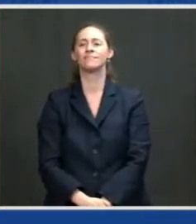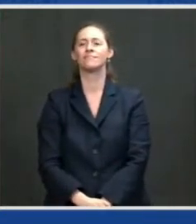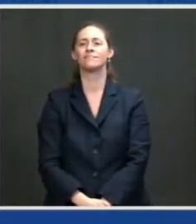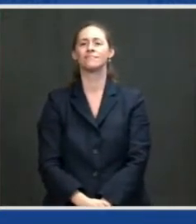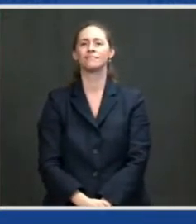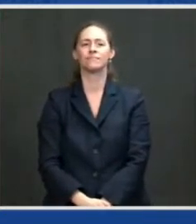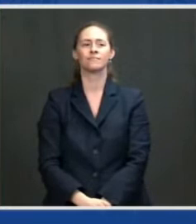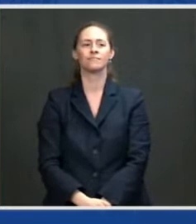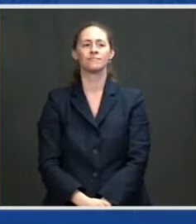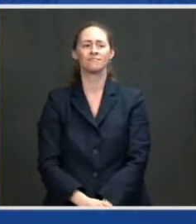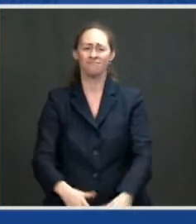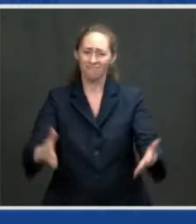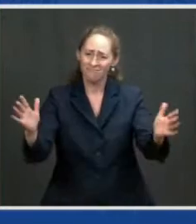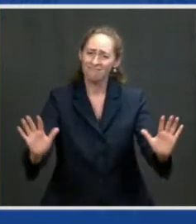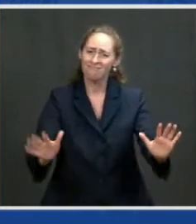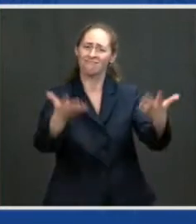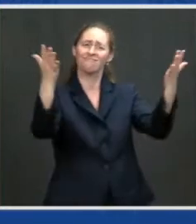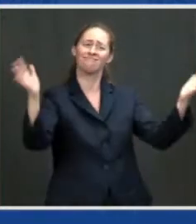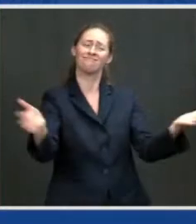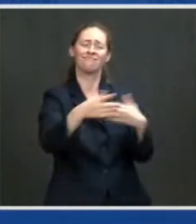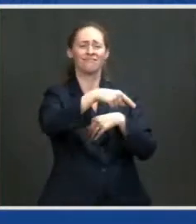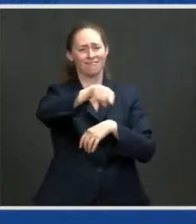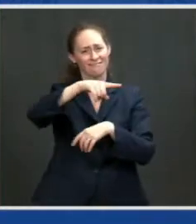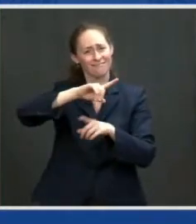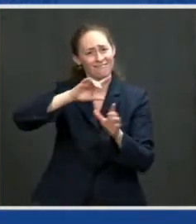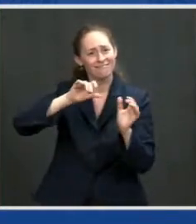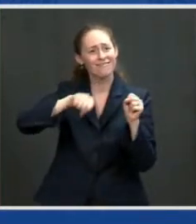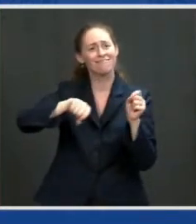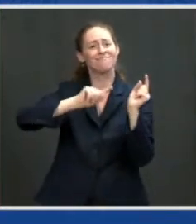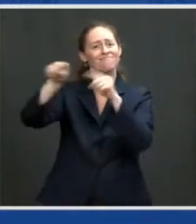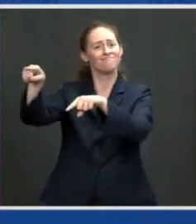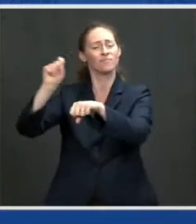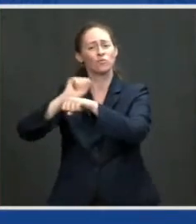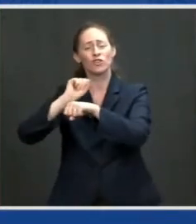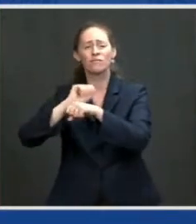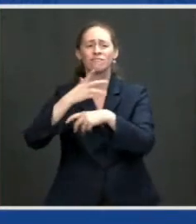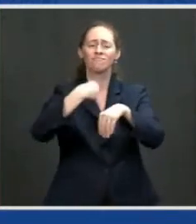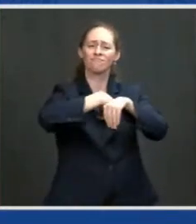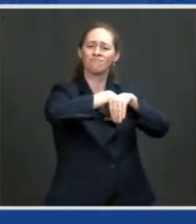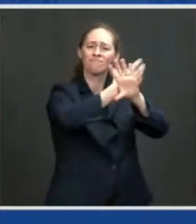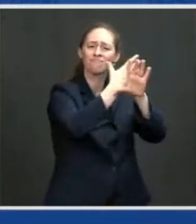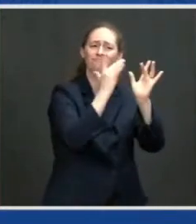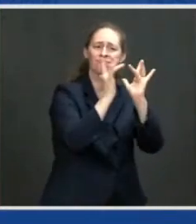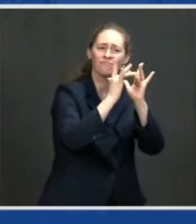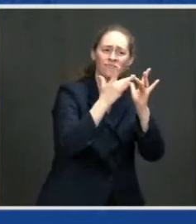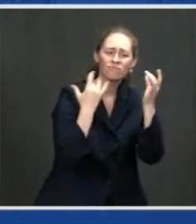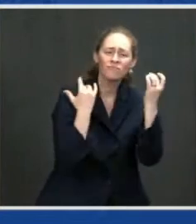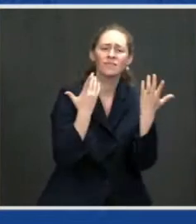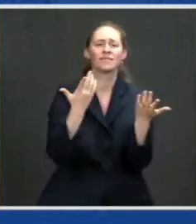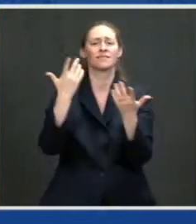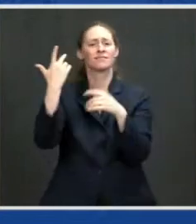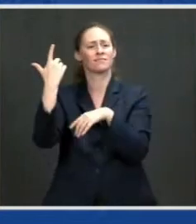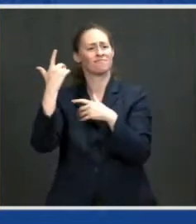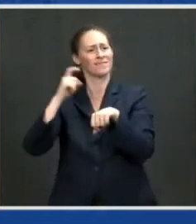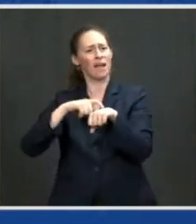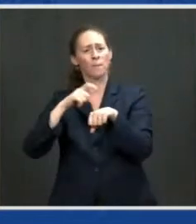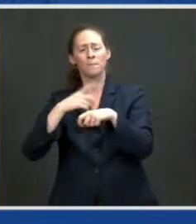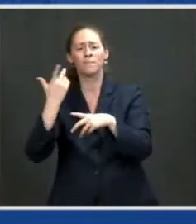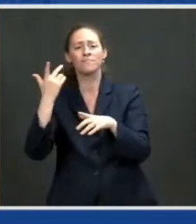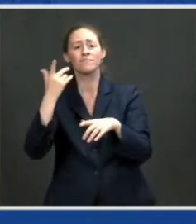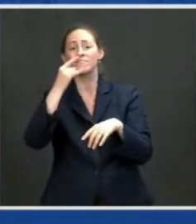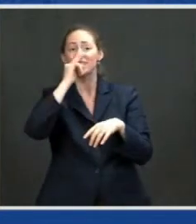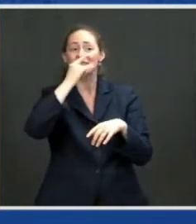Put people to work to make sure every American has access to high-speed internet so businesses can compete in the 21st century. Kids in every community can get